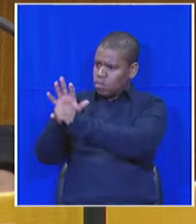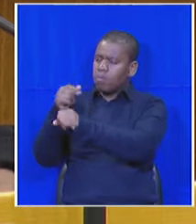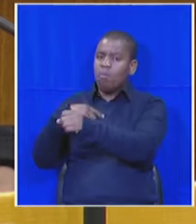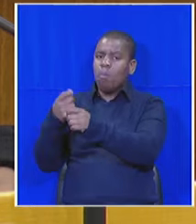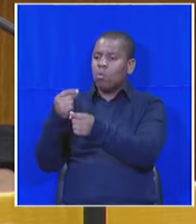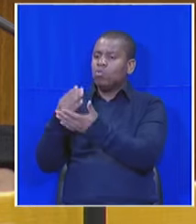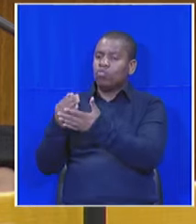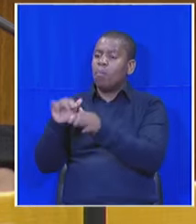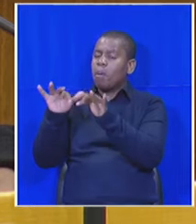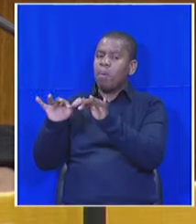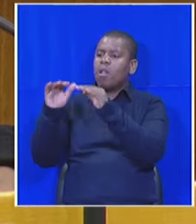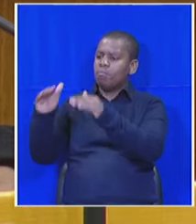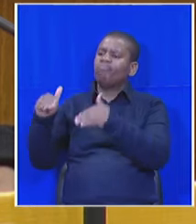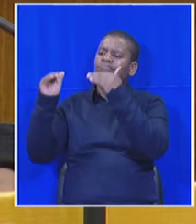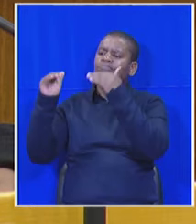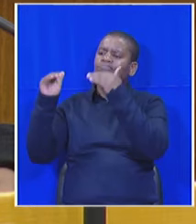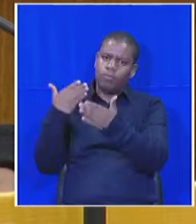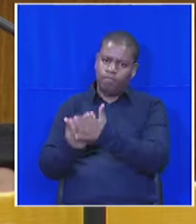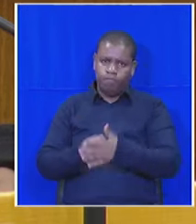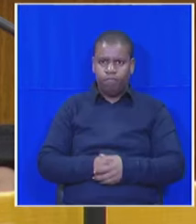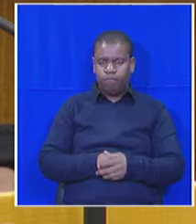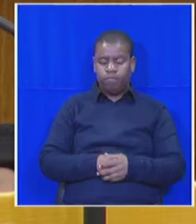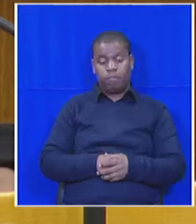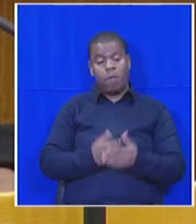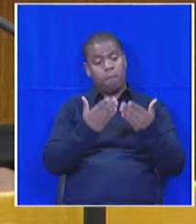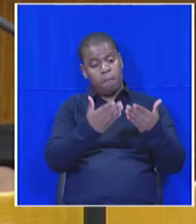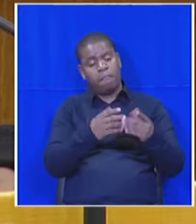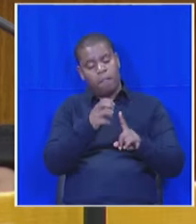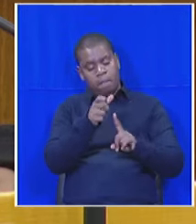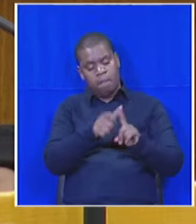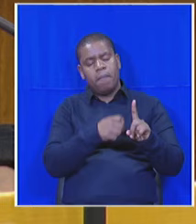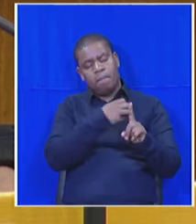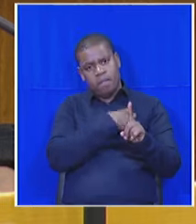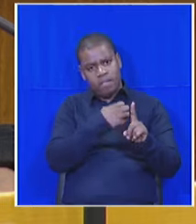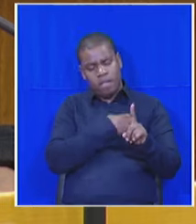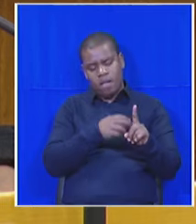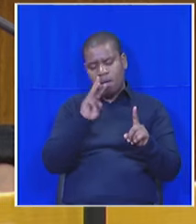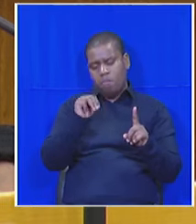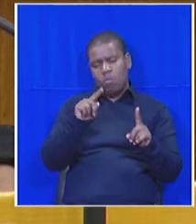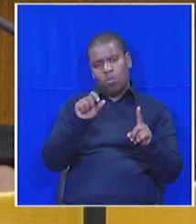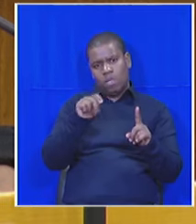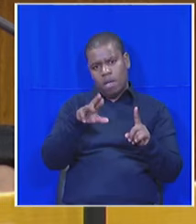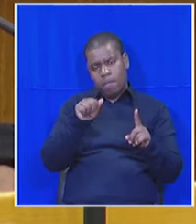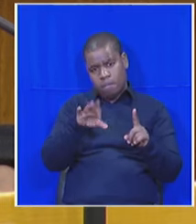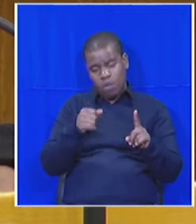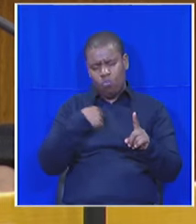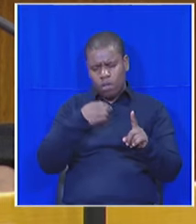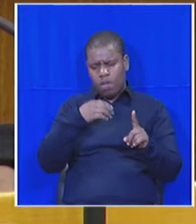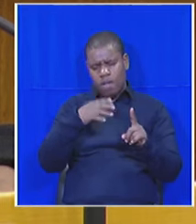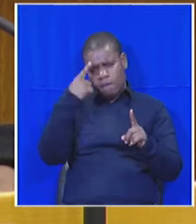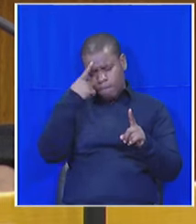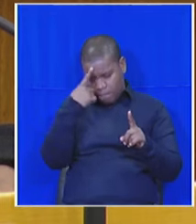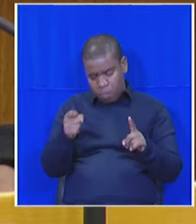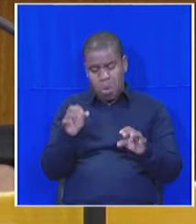improve the lives of ordinary South Africans. Minister Mutambi, we have all the faith in you in taking this department forward, and we